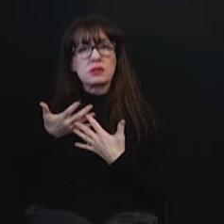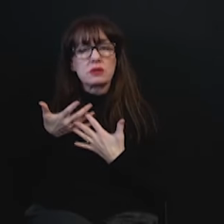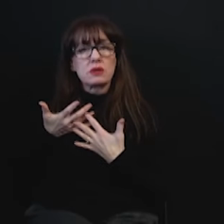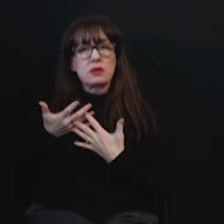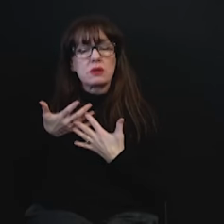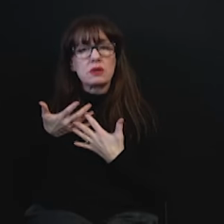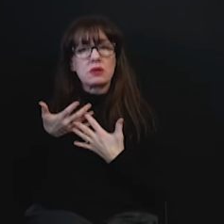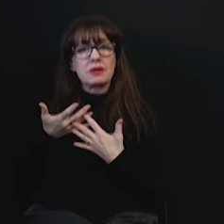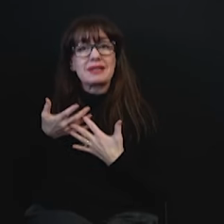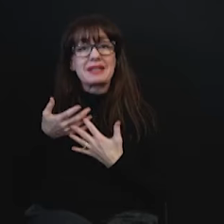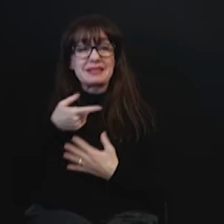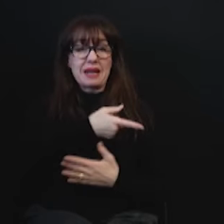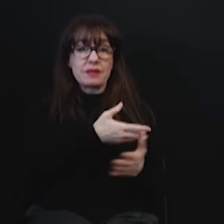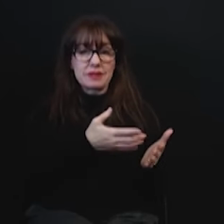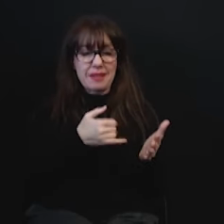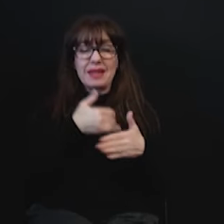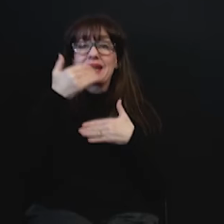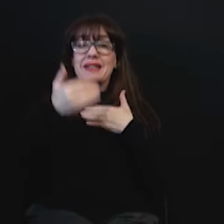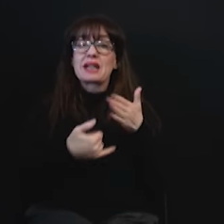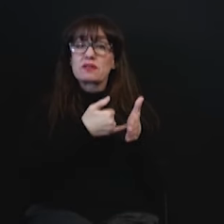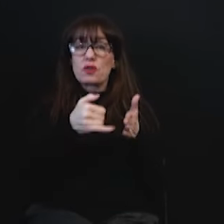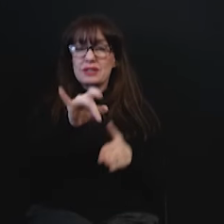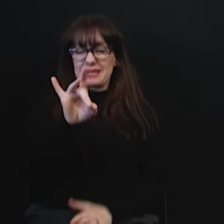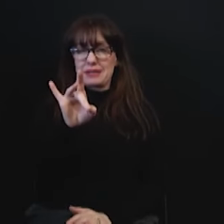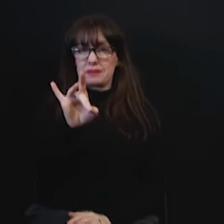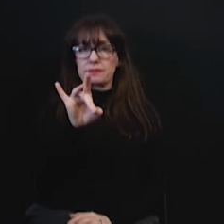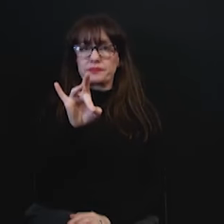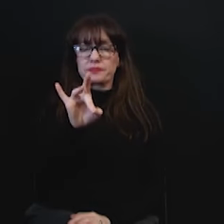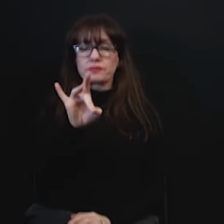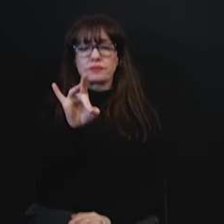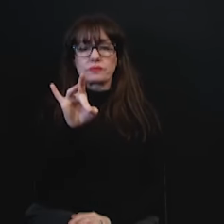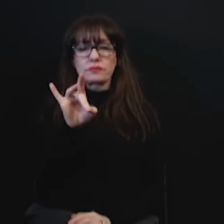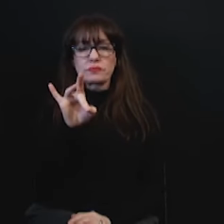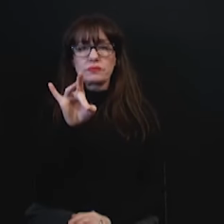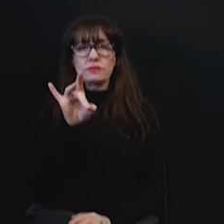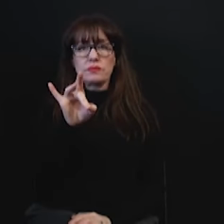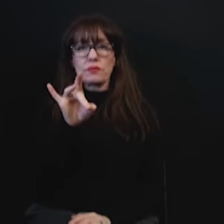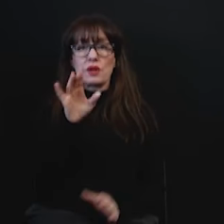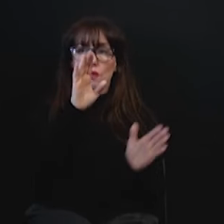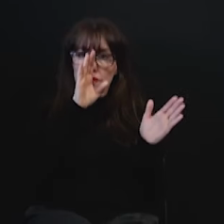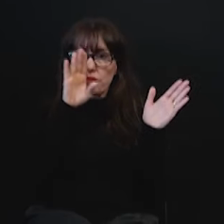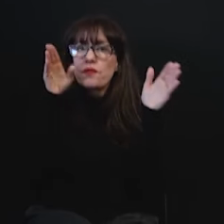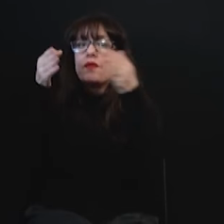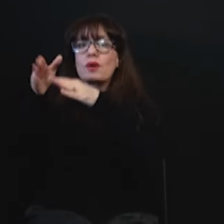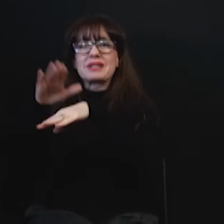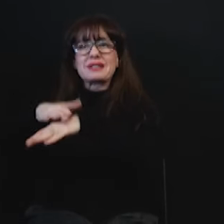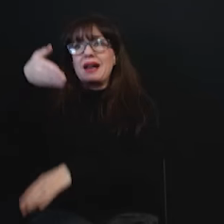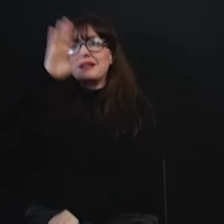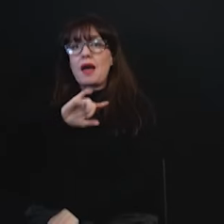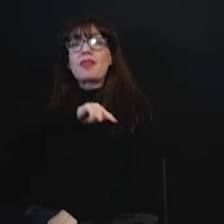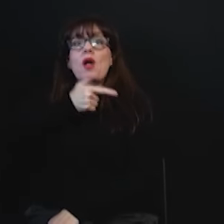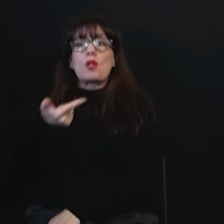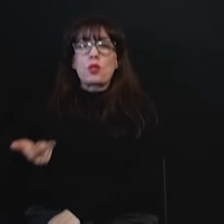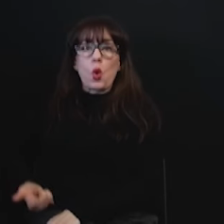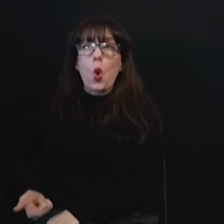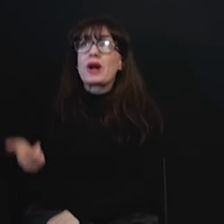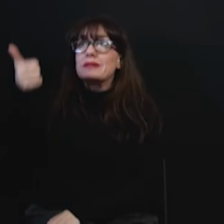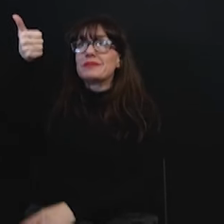And again, David turns in the next verse, verse 8, to focus upon who God is. The Lord is